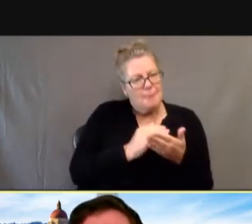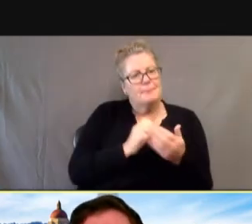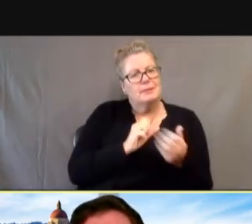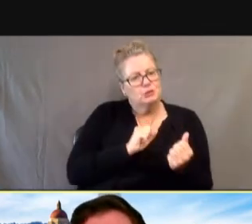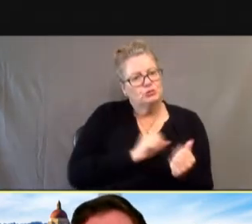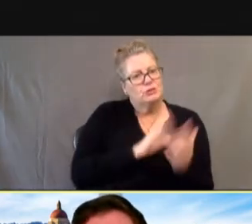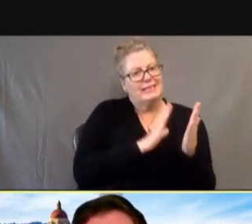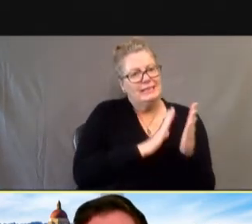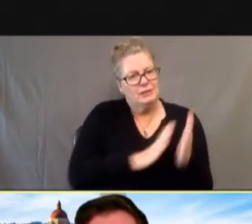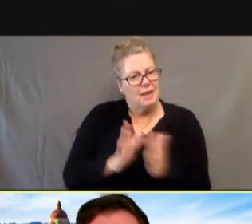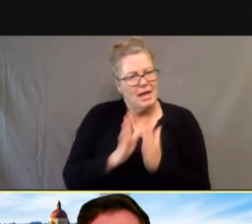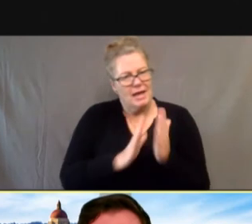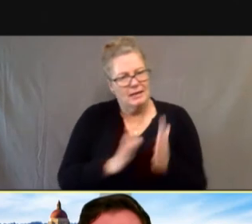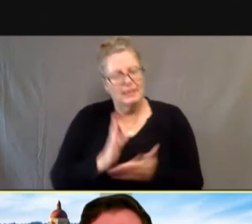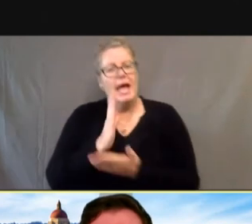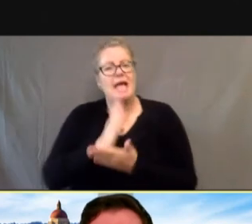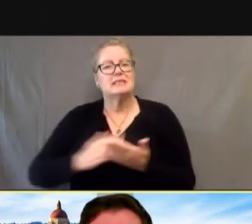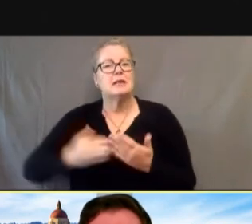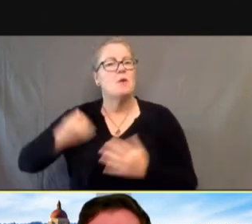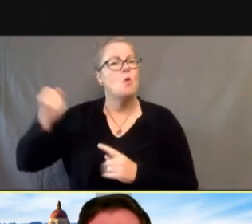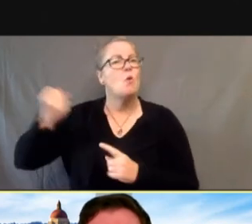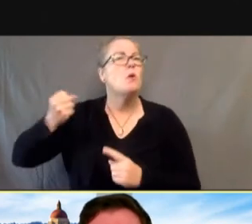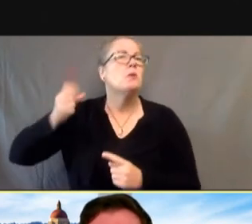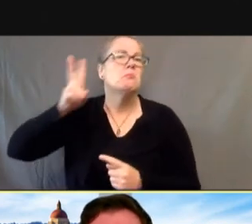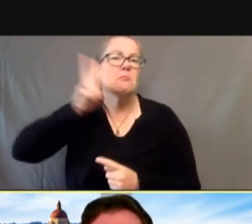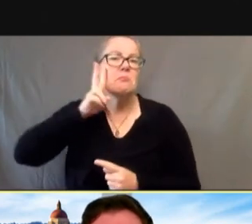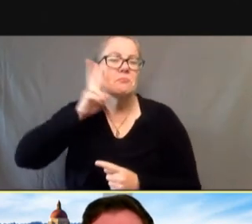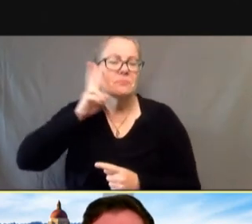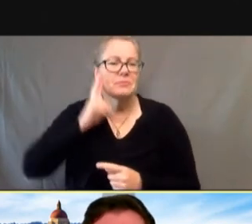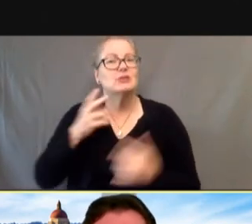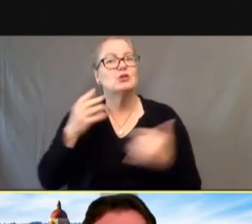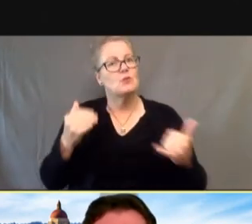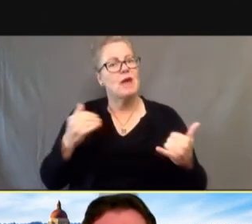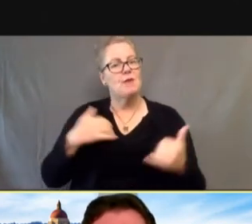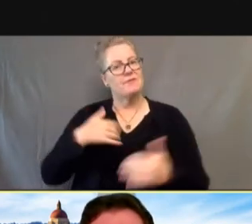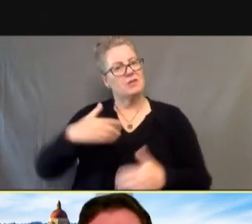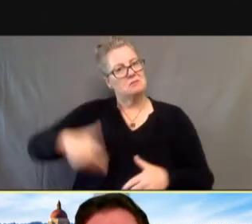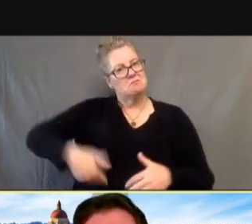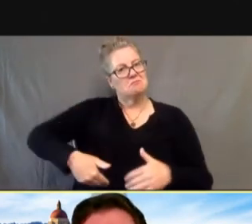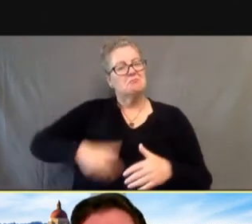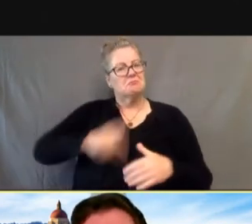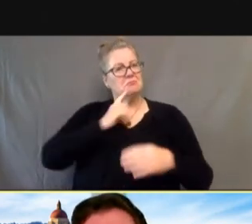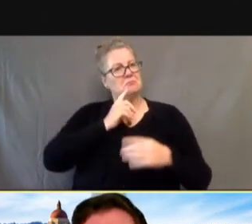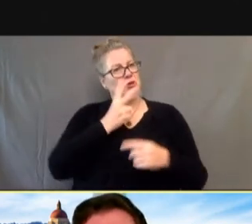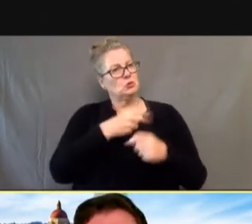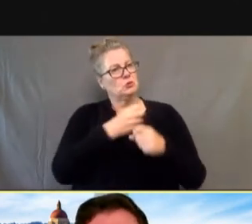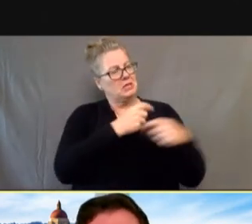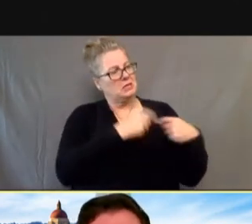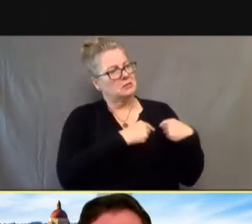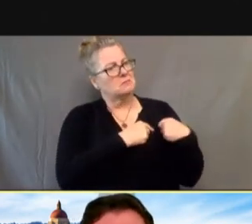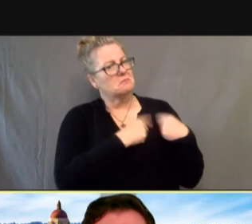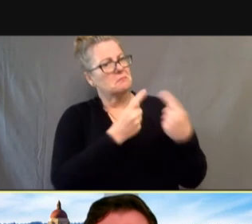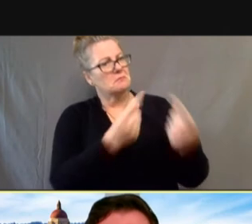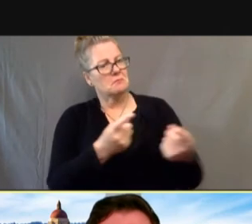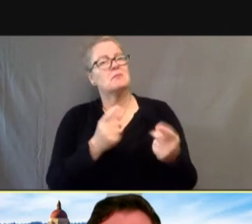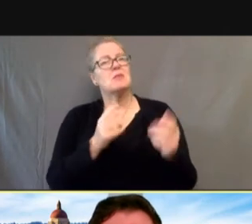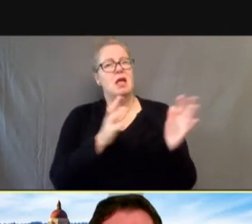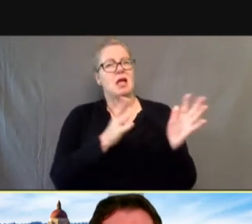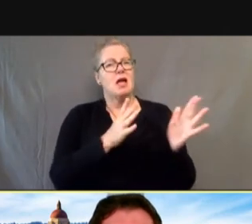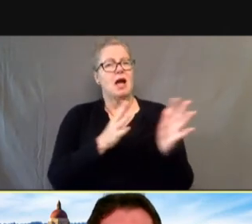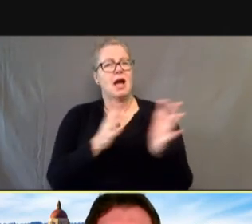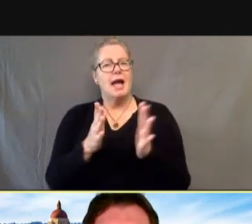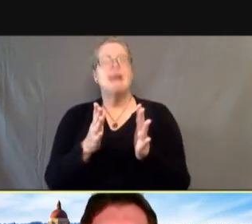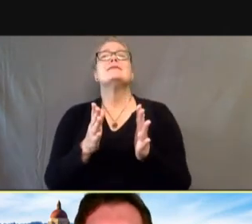having and that are ongoing. And we do feel at this point now, 2 years after starting, that we do need to have a